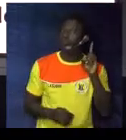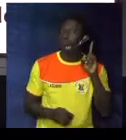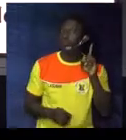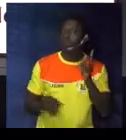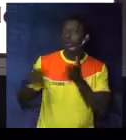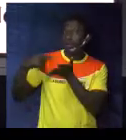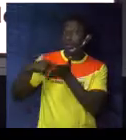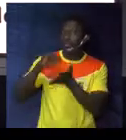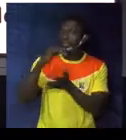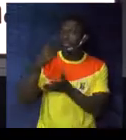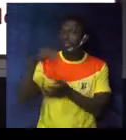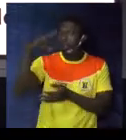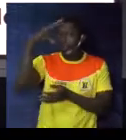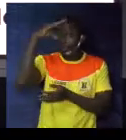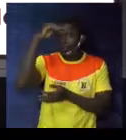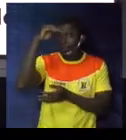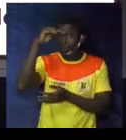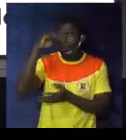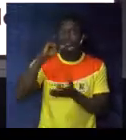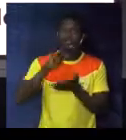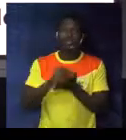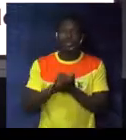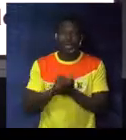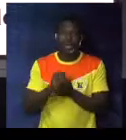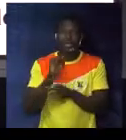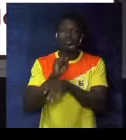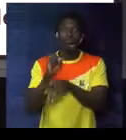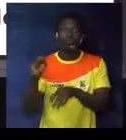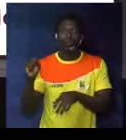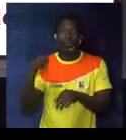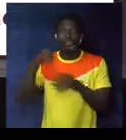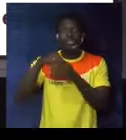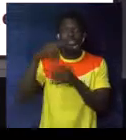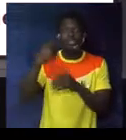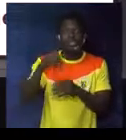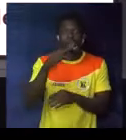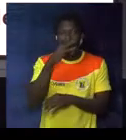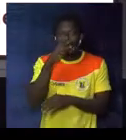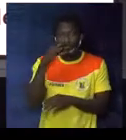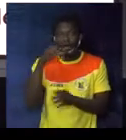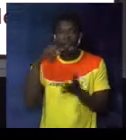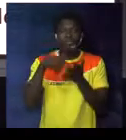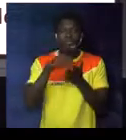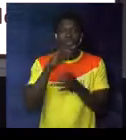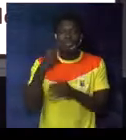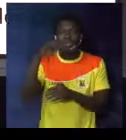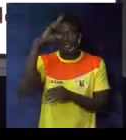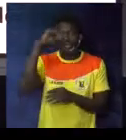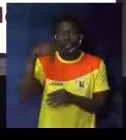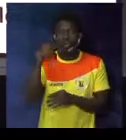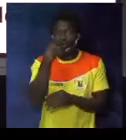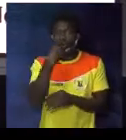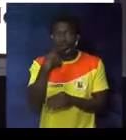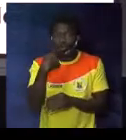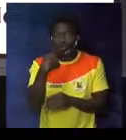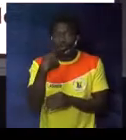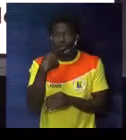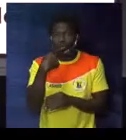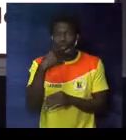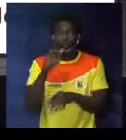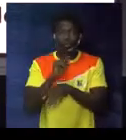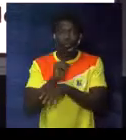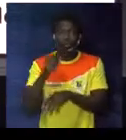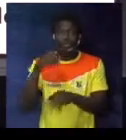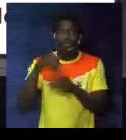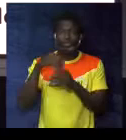Number 1, this is the man that works in the farm. This is the man who